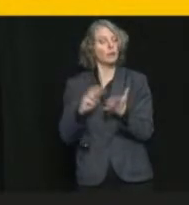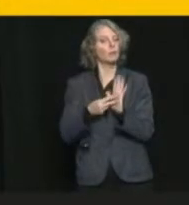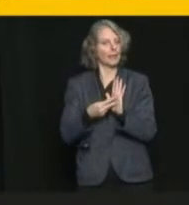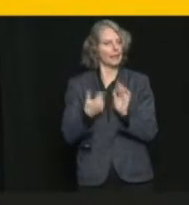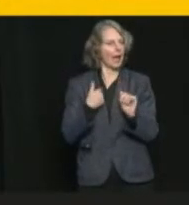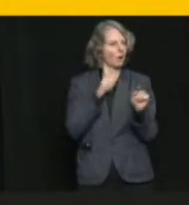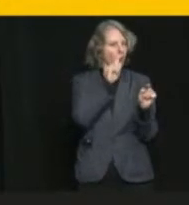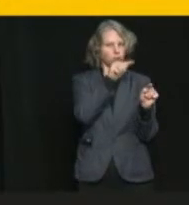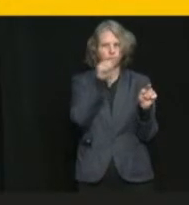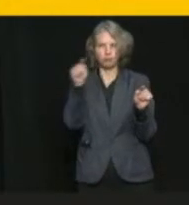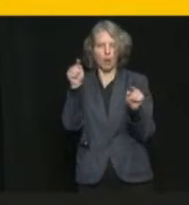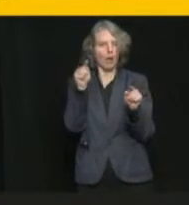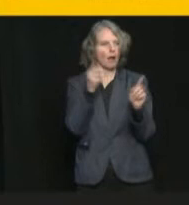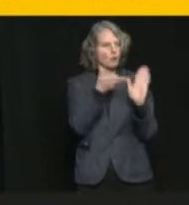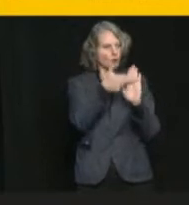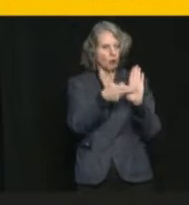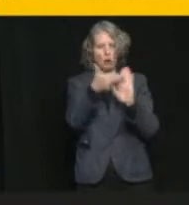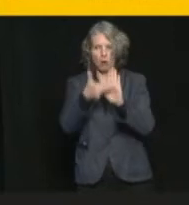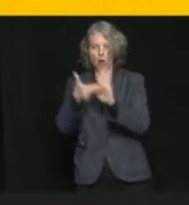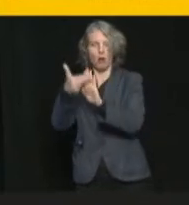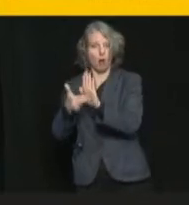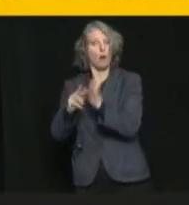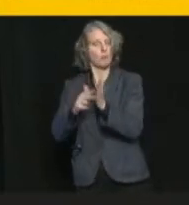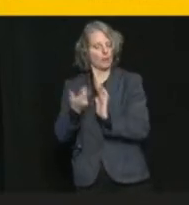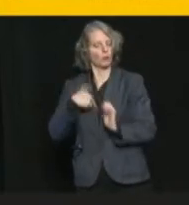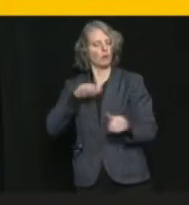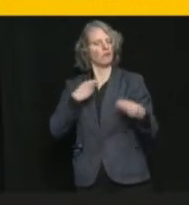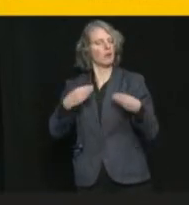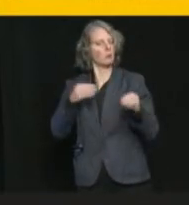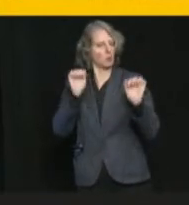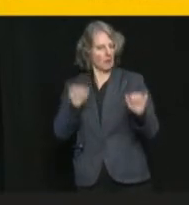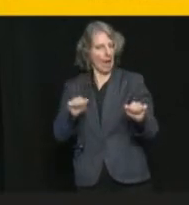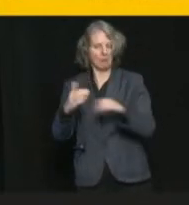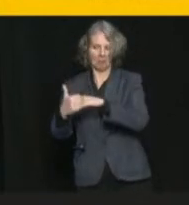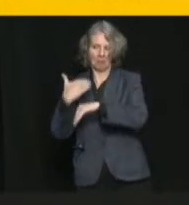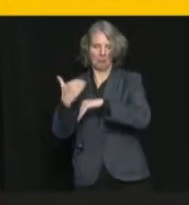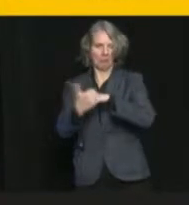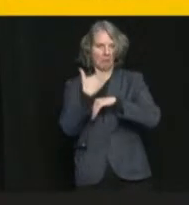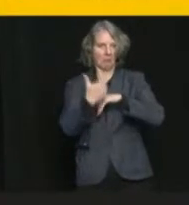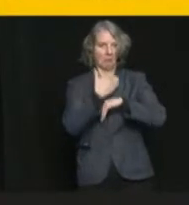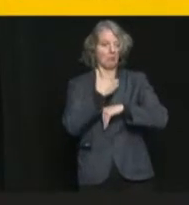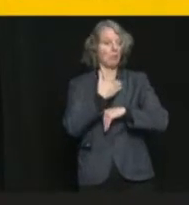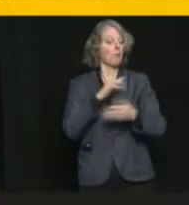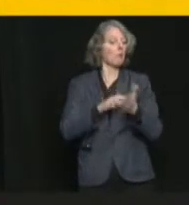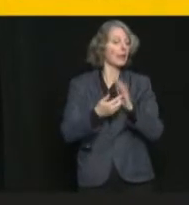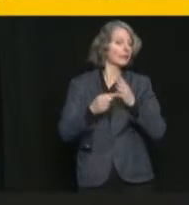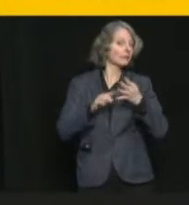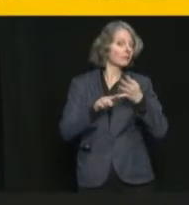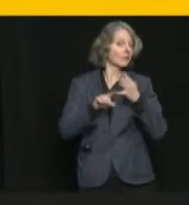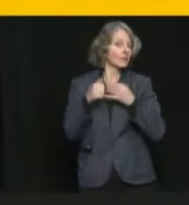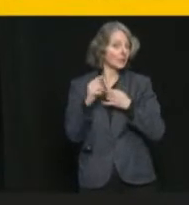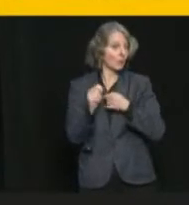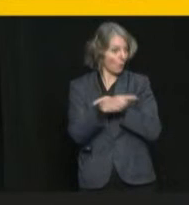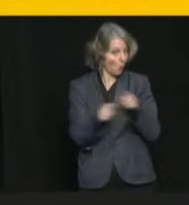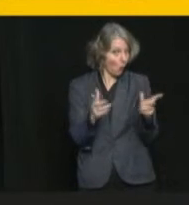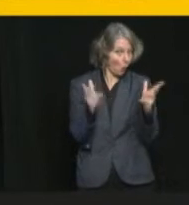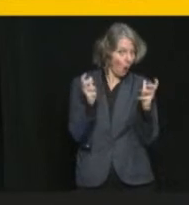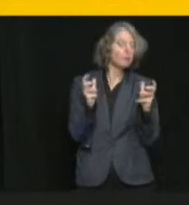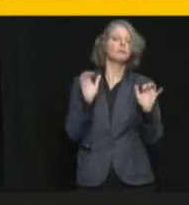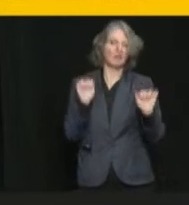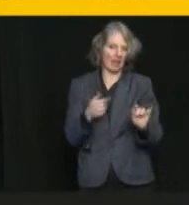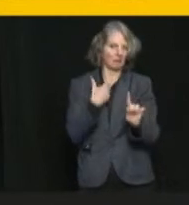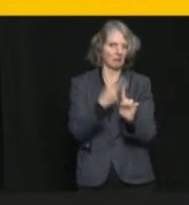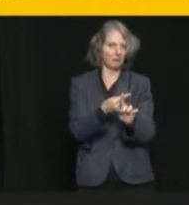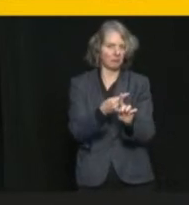our procurement chain, and you will all be able to get the vaccine by September. But no matter how much longer this